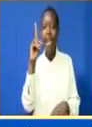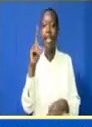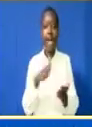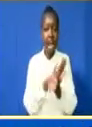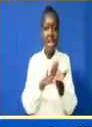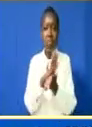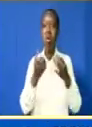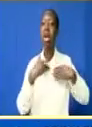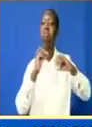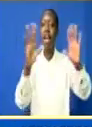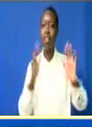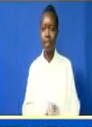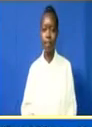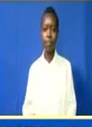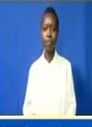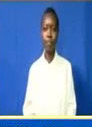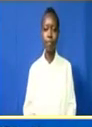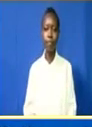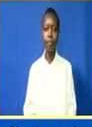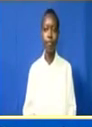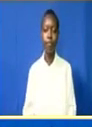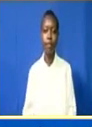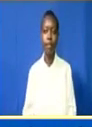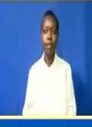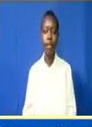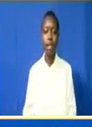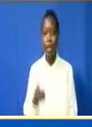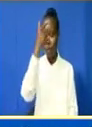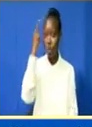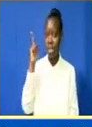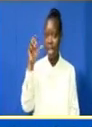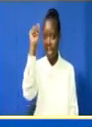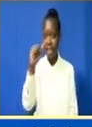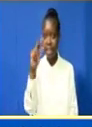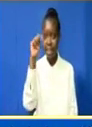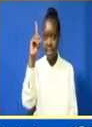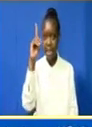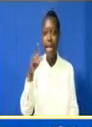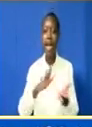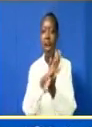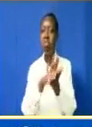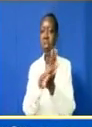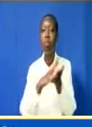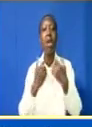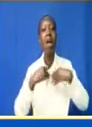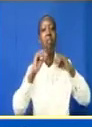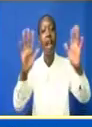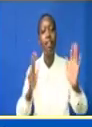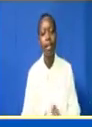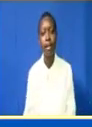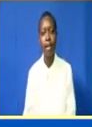make the shortest? Loam. Because here there is no ribbons. Exactly. Yeah. So loam soil makes